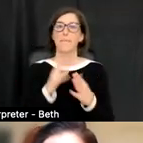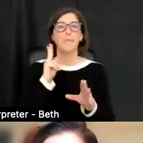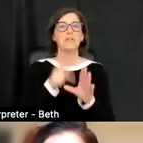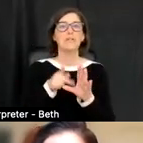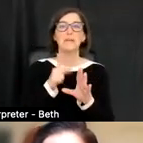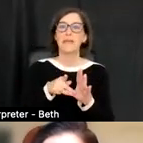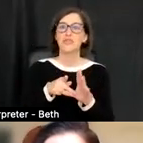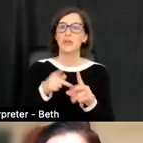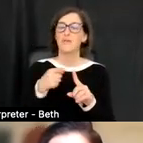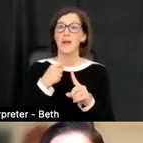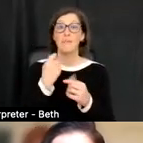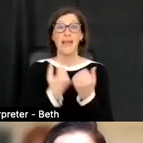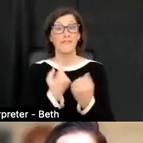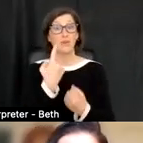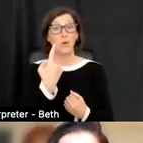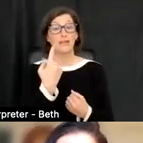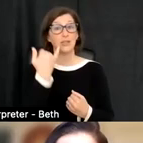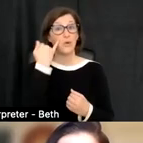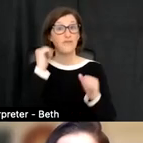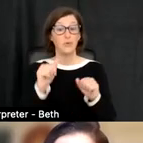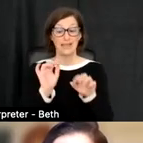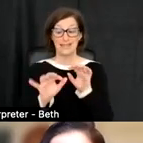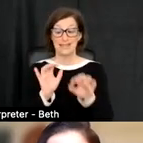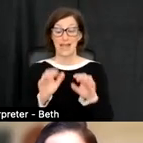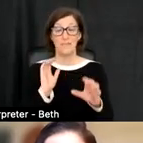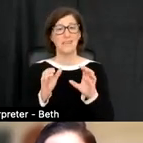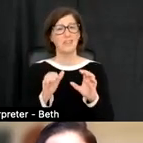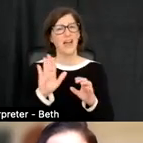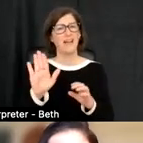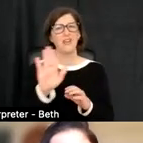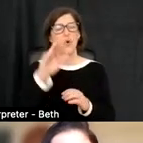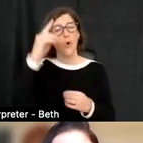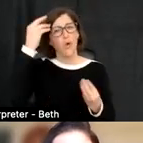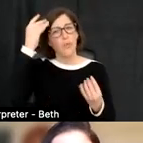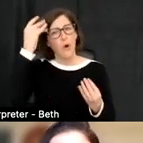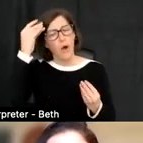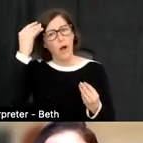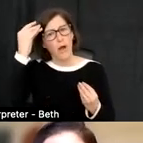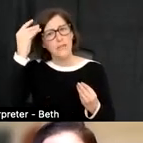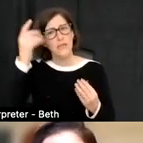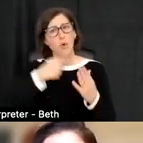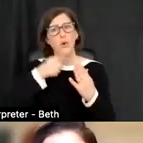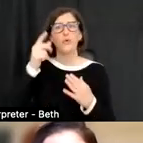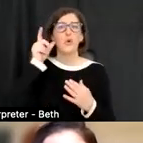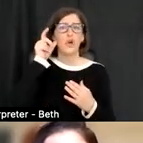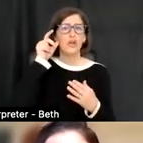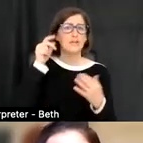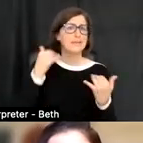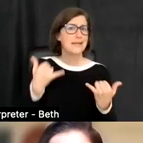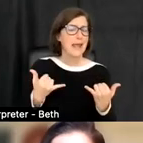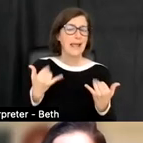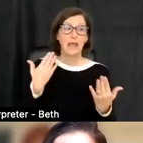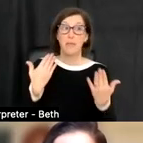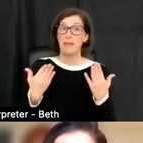participation now from everyone. So if you can type in the chat what you're thinking in terms of what you've heard today that you may